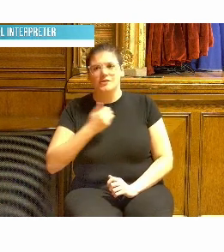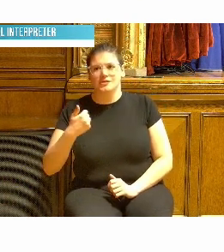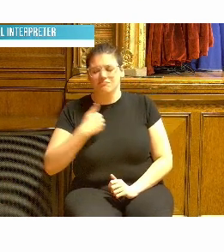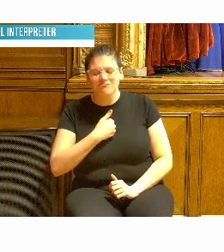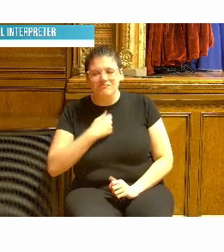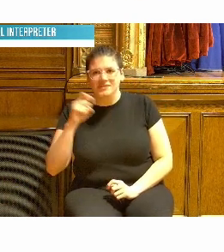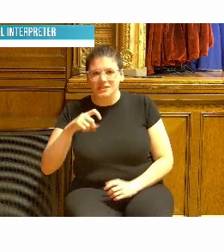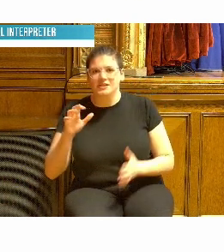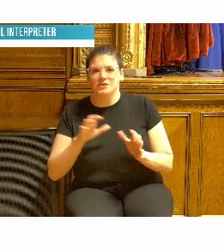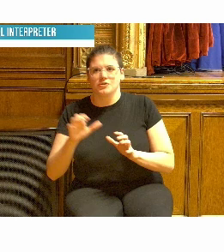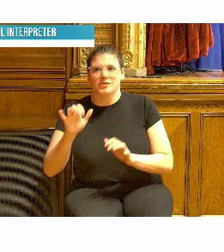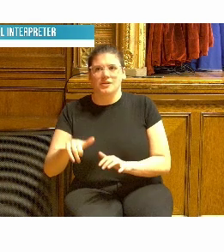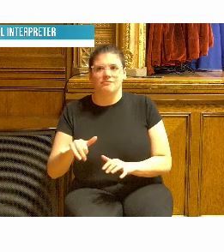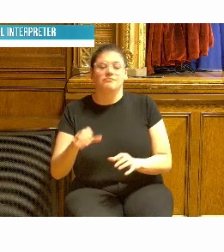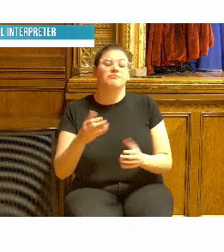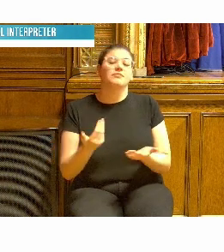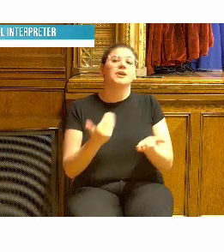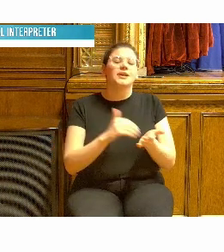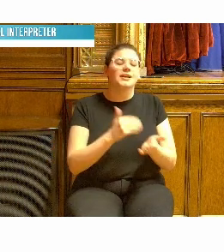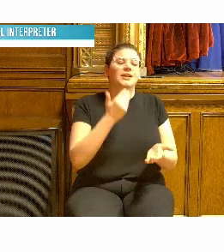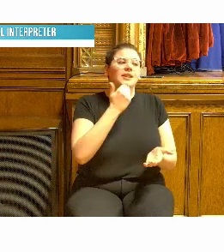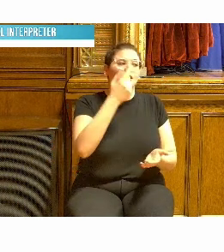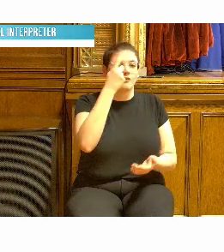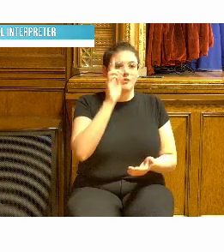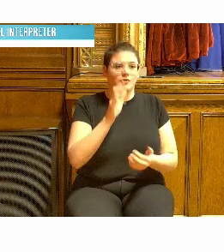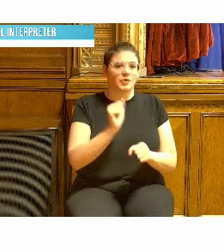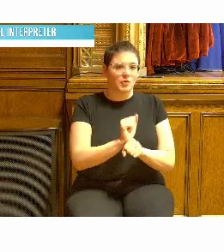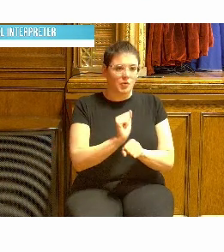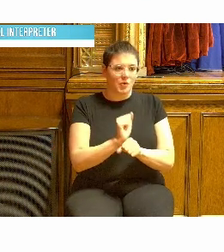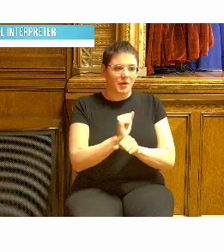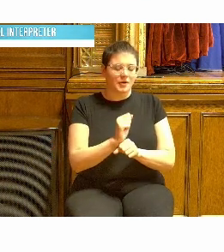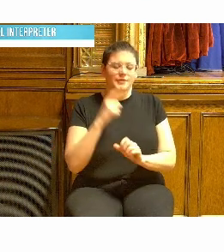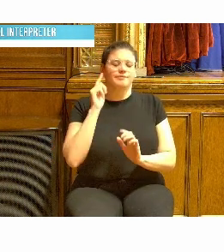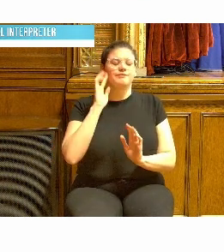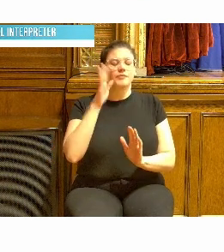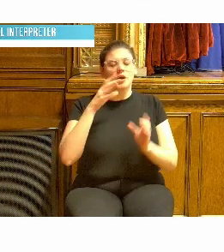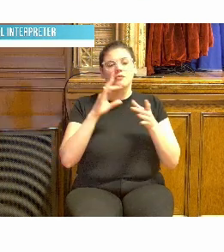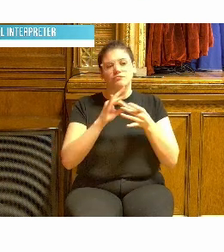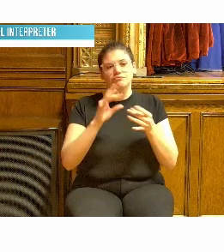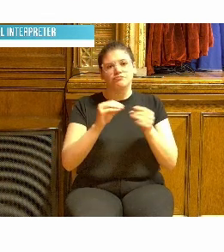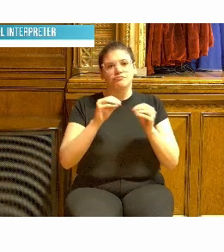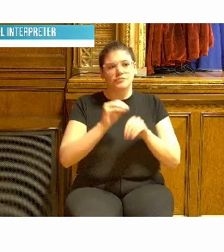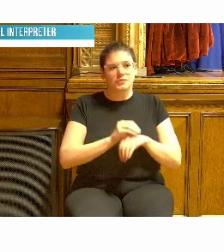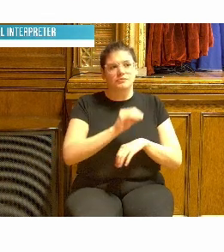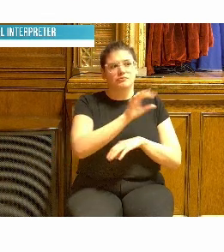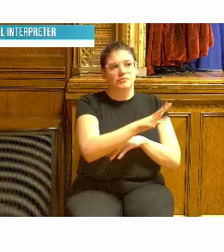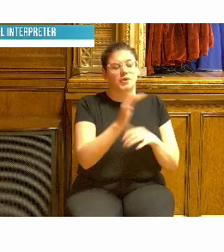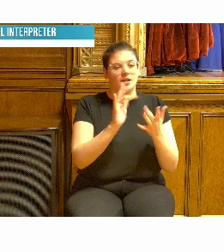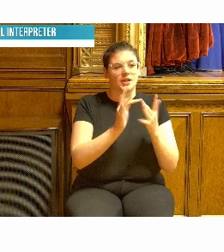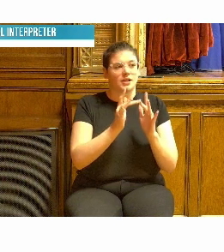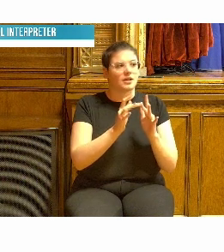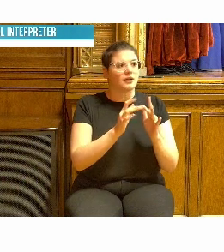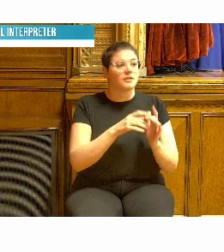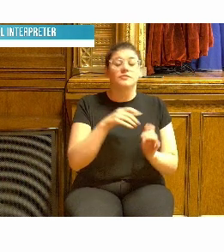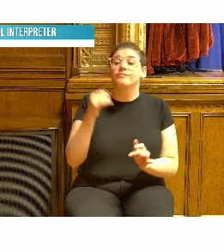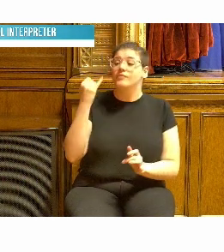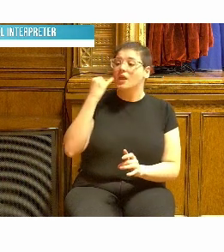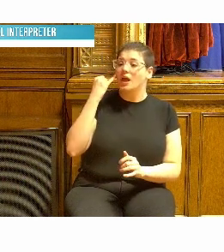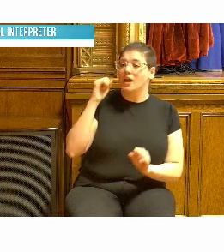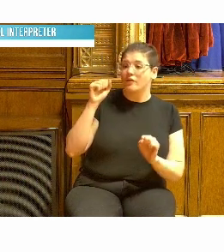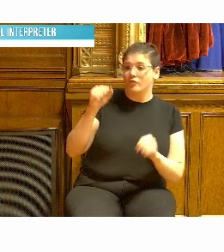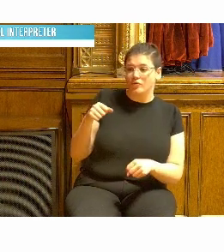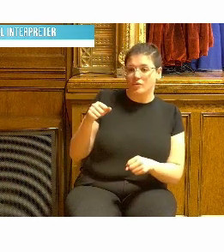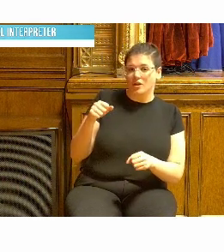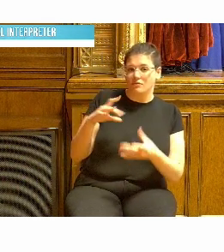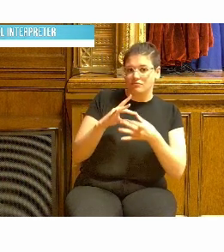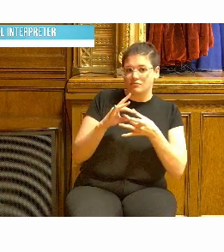very much for your work. I hope to be able to submit further comments online. And if you can leave us that website for the curriculum,